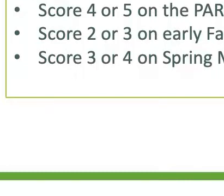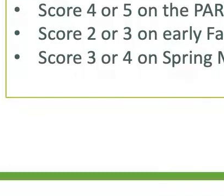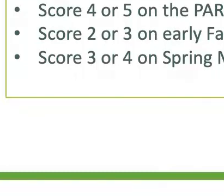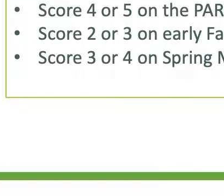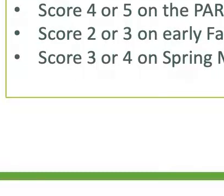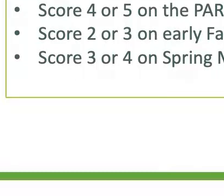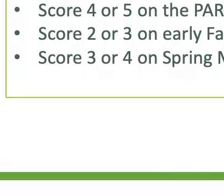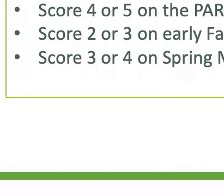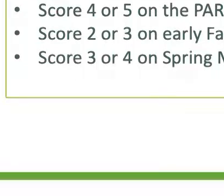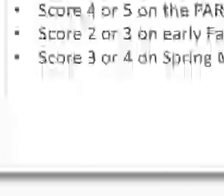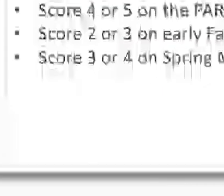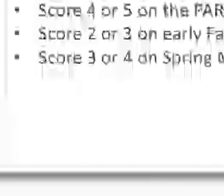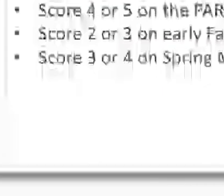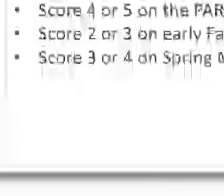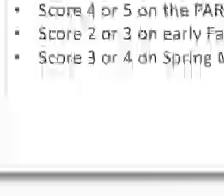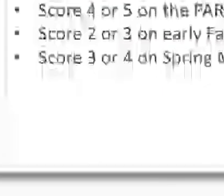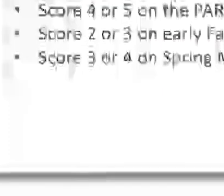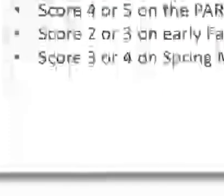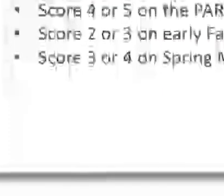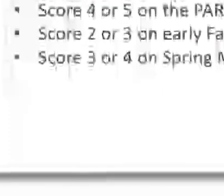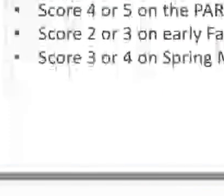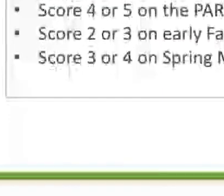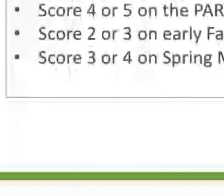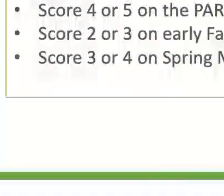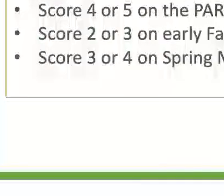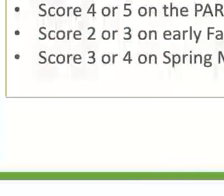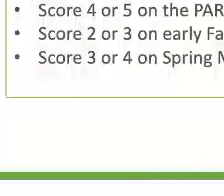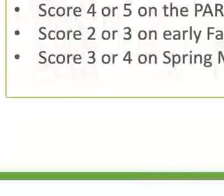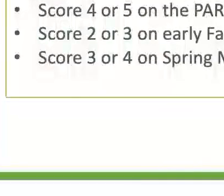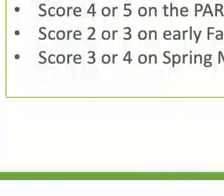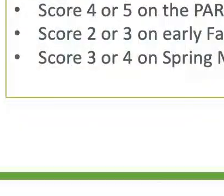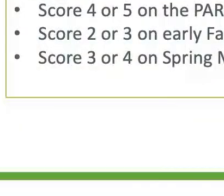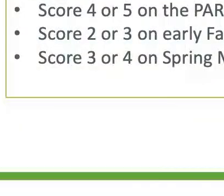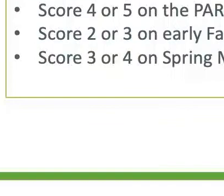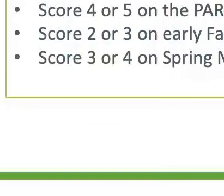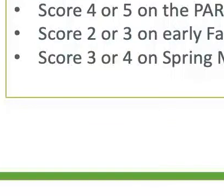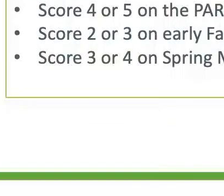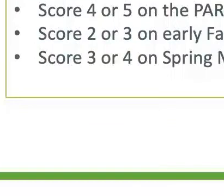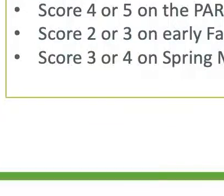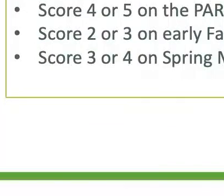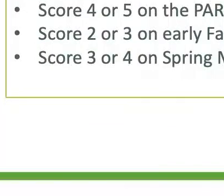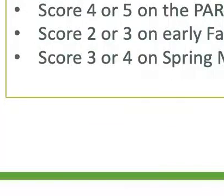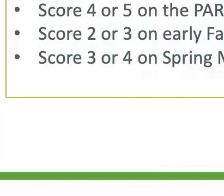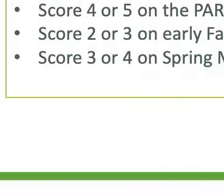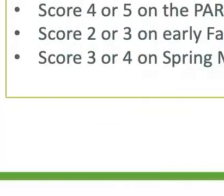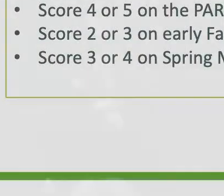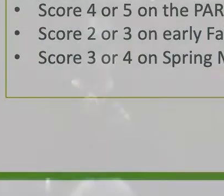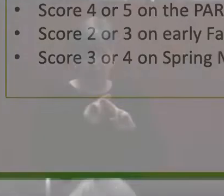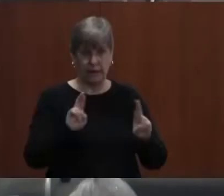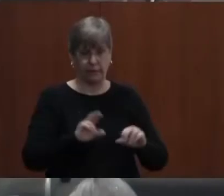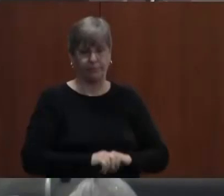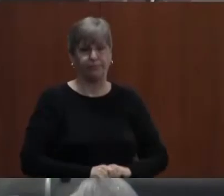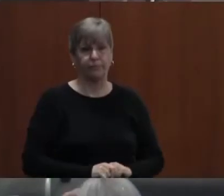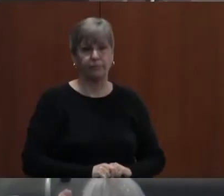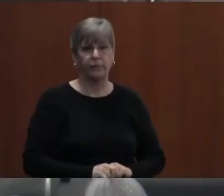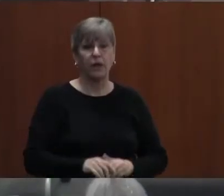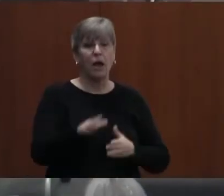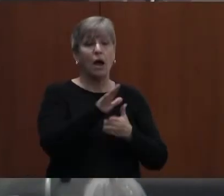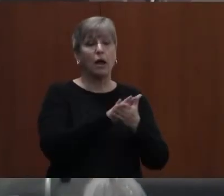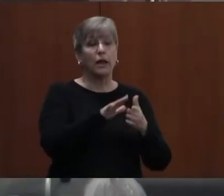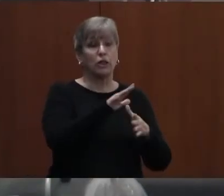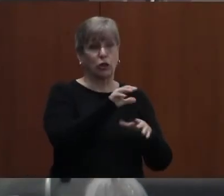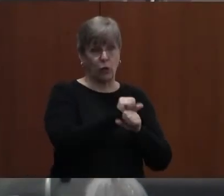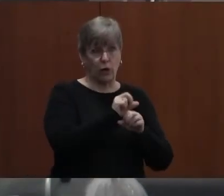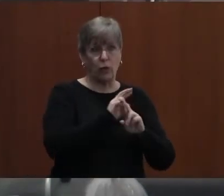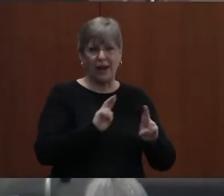score on any of those assessments. The math SAT of a 520 also counts for college and career readiness. College and career